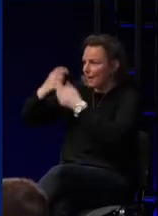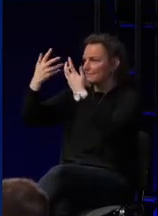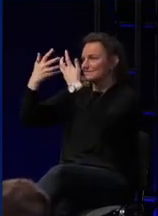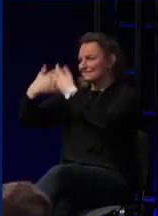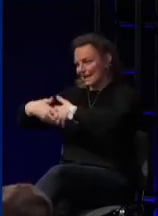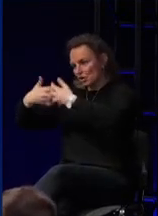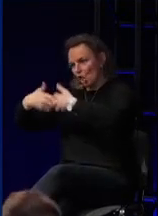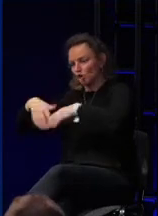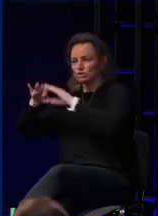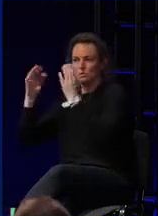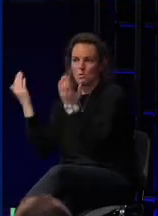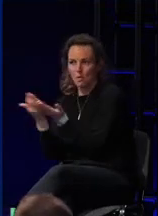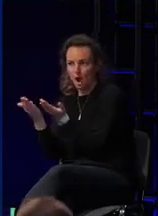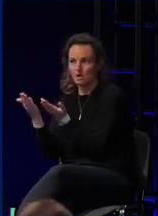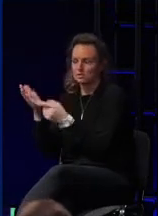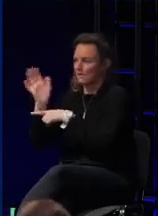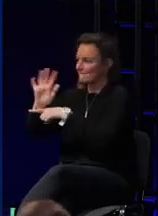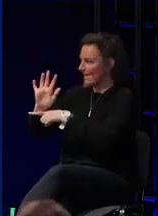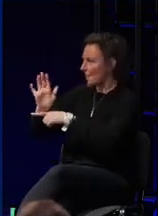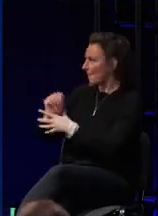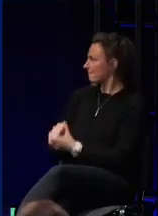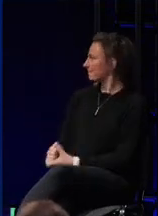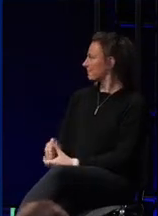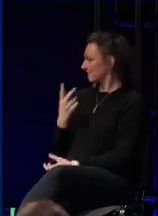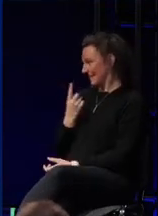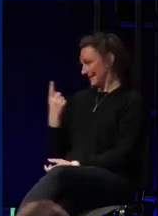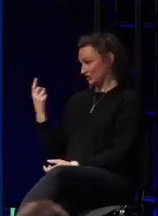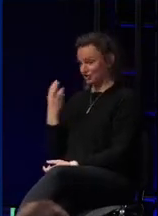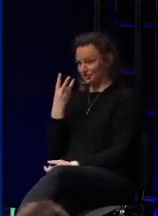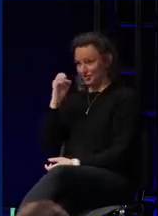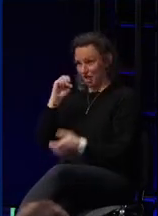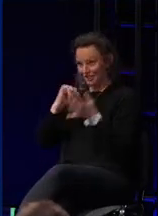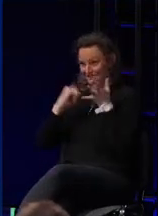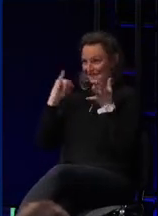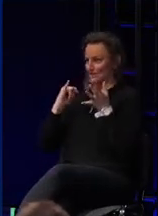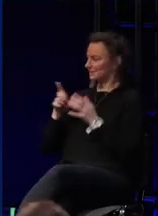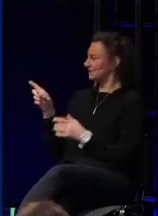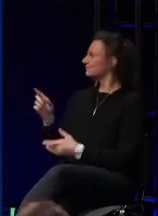film? You each have 30 seconds. Okay.